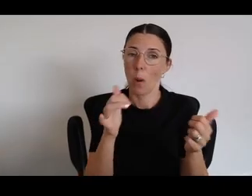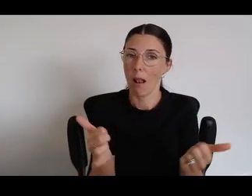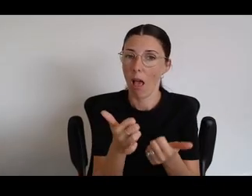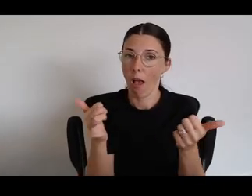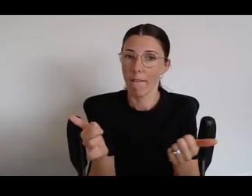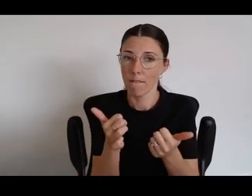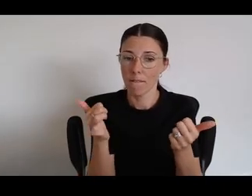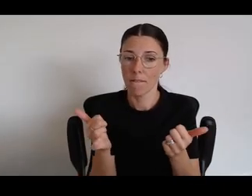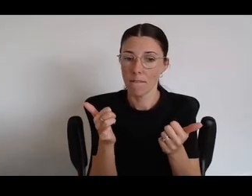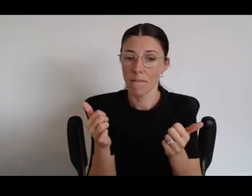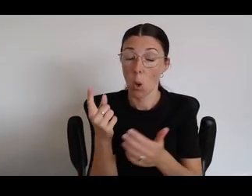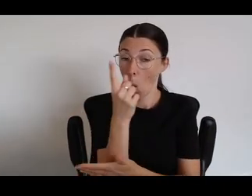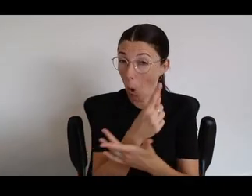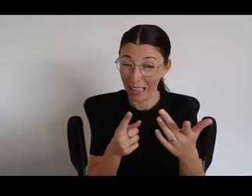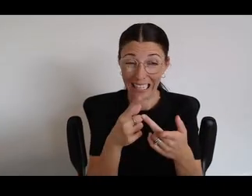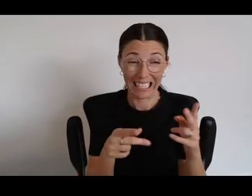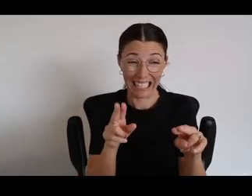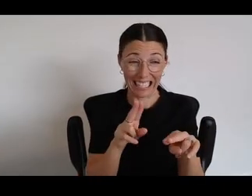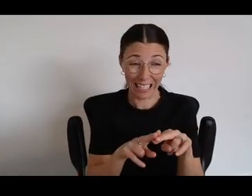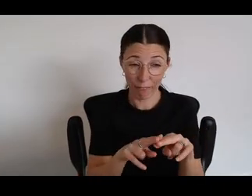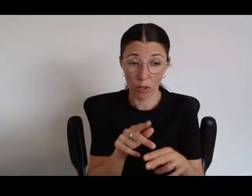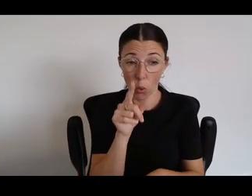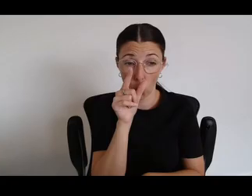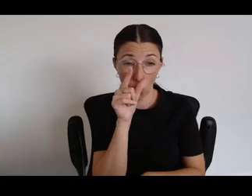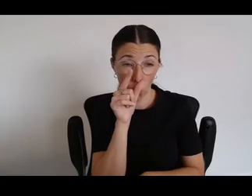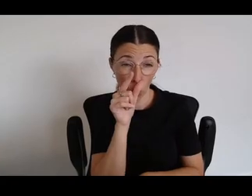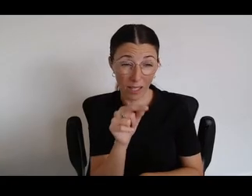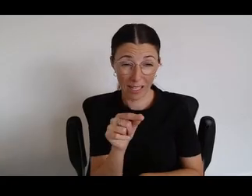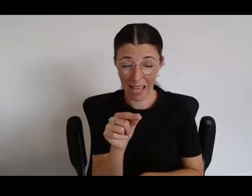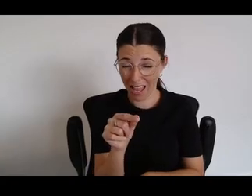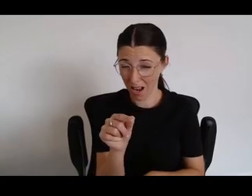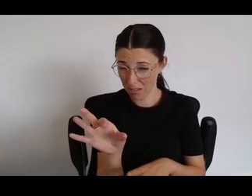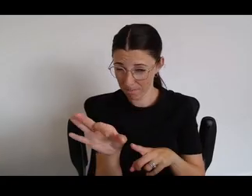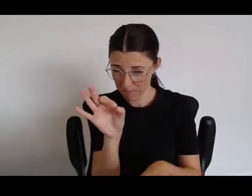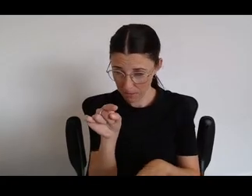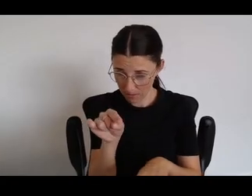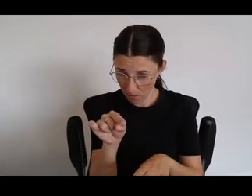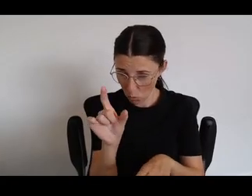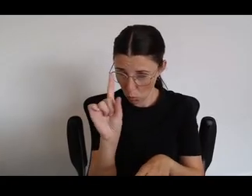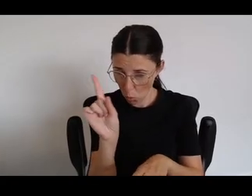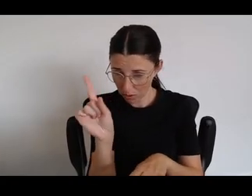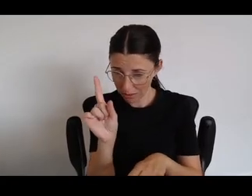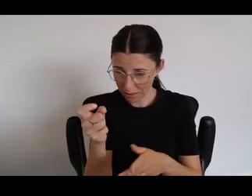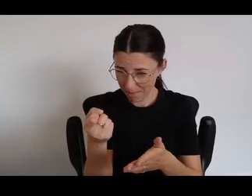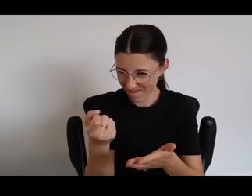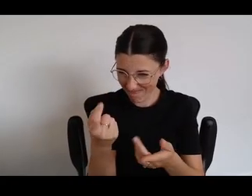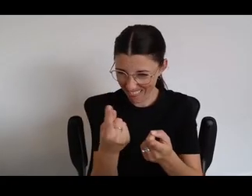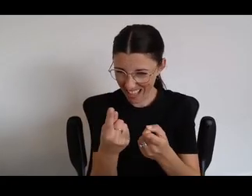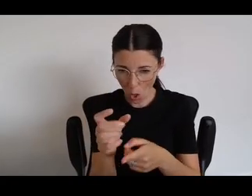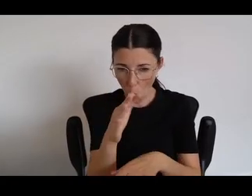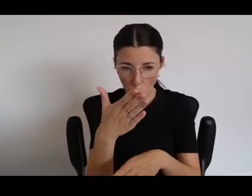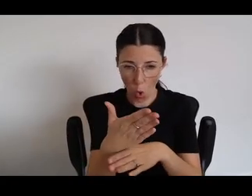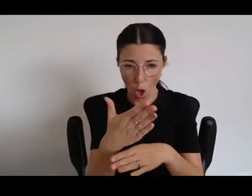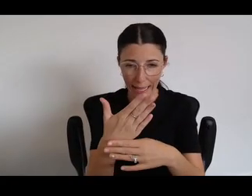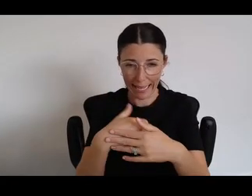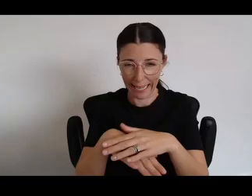we are able to point that there's something fundamentally not working in this big idea of education, and we need to